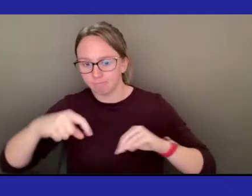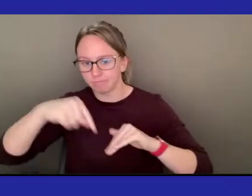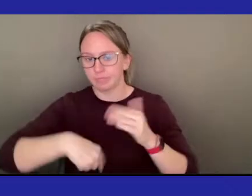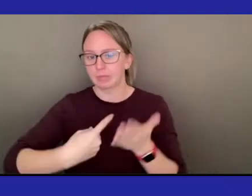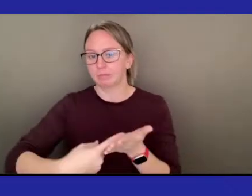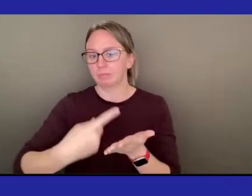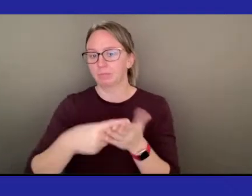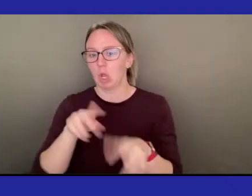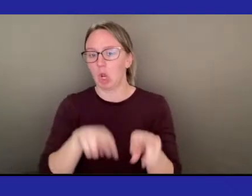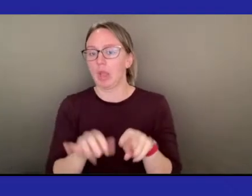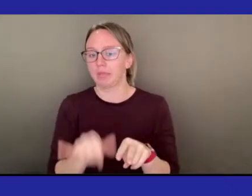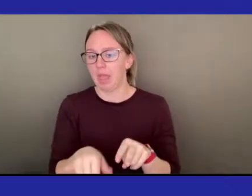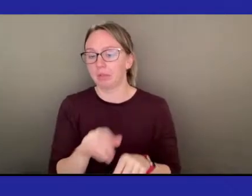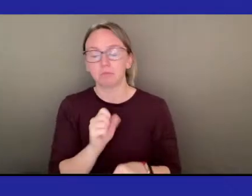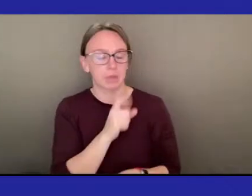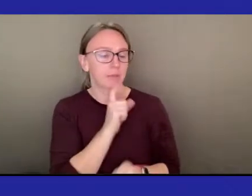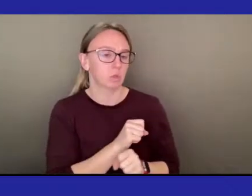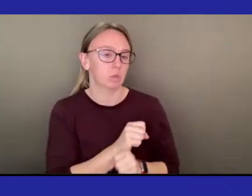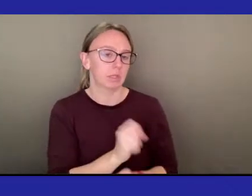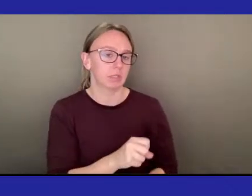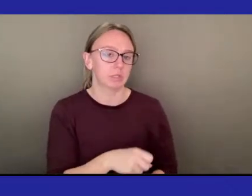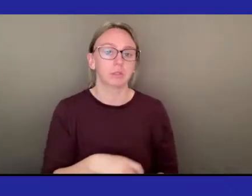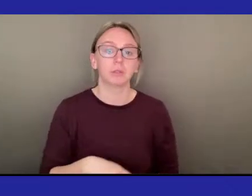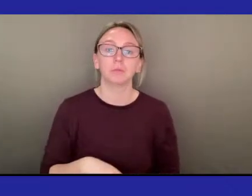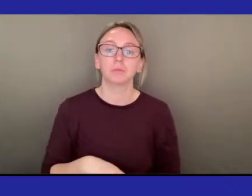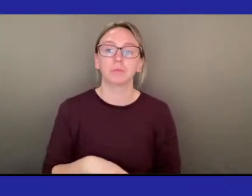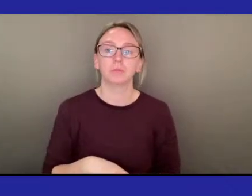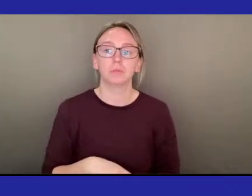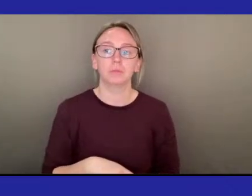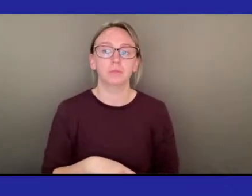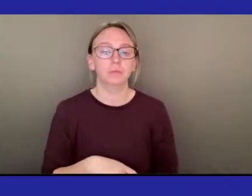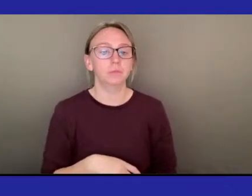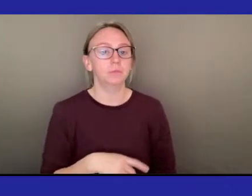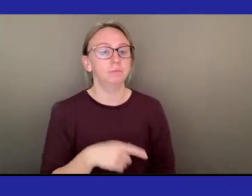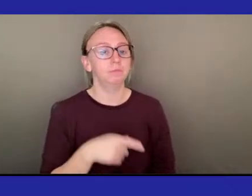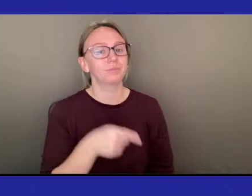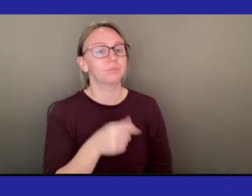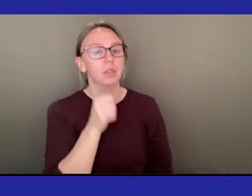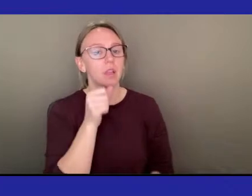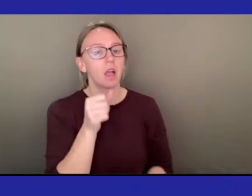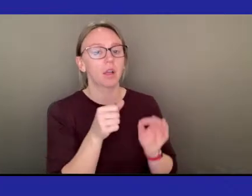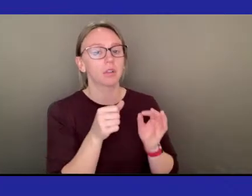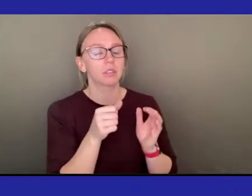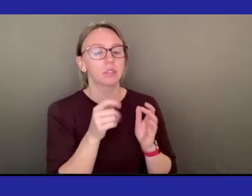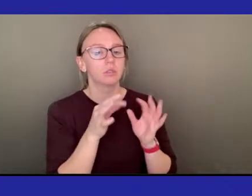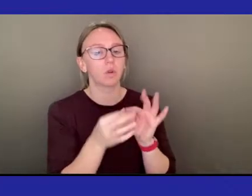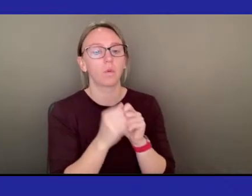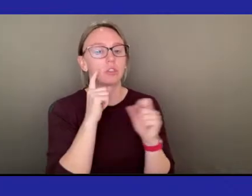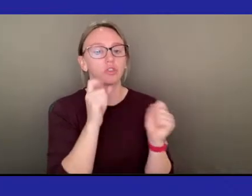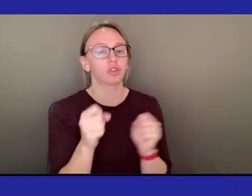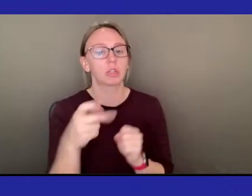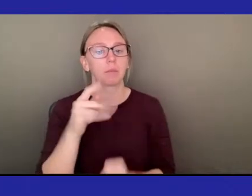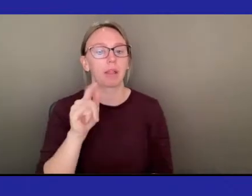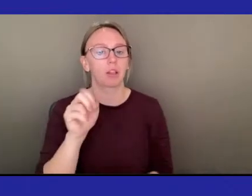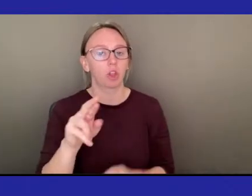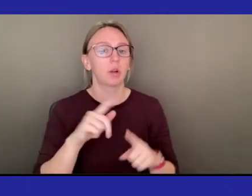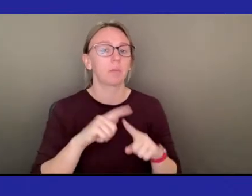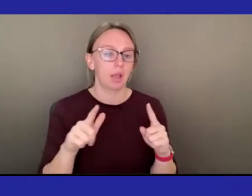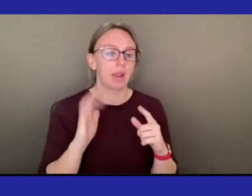so these are not the strategic pillar, but our foundational racial and social